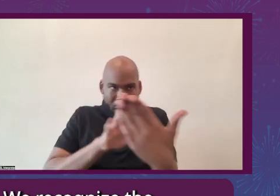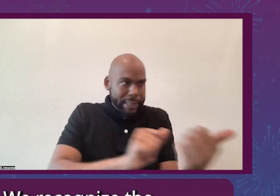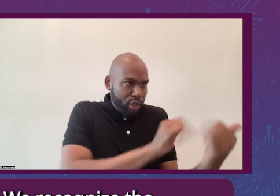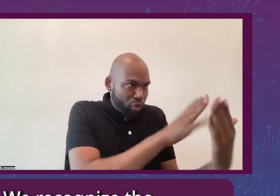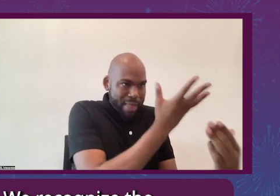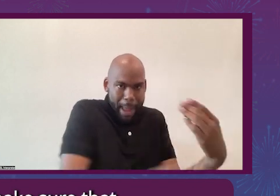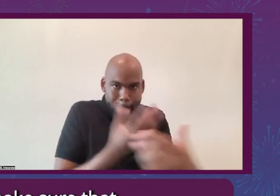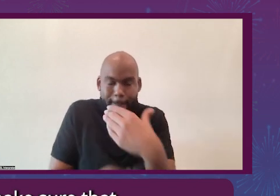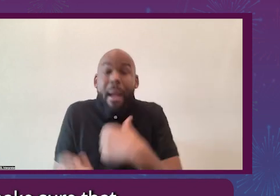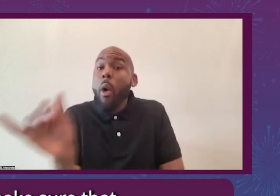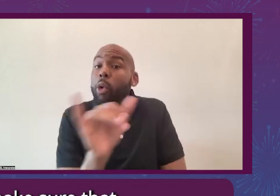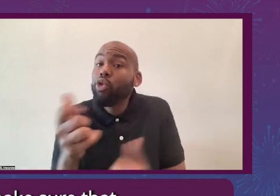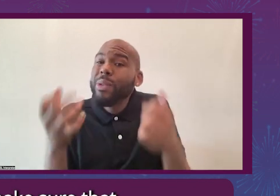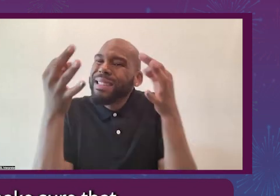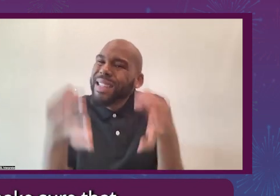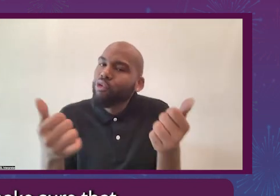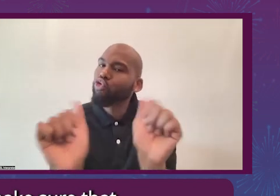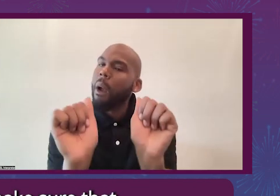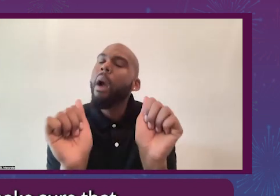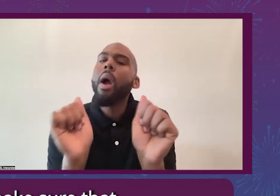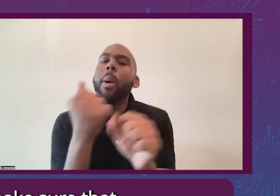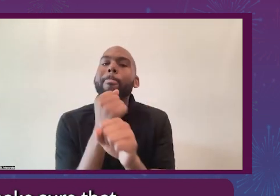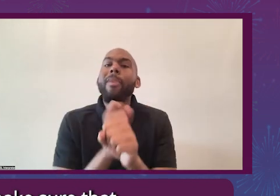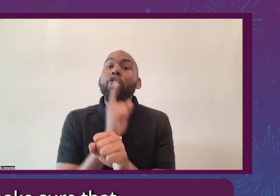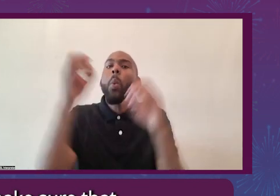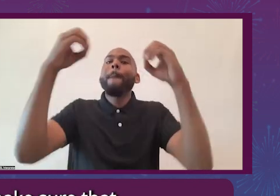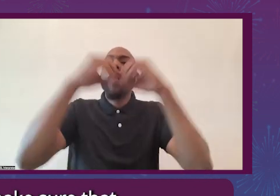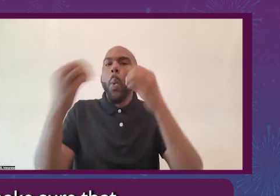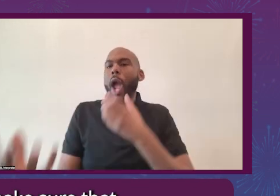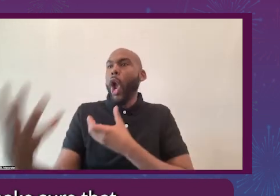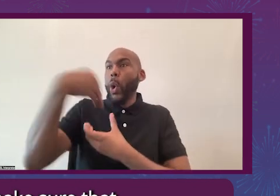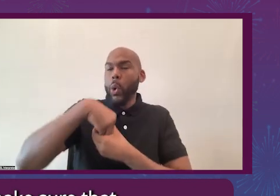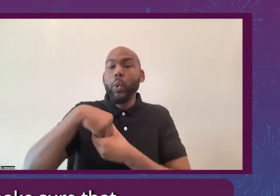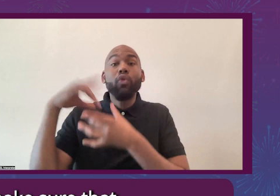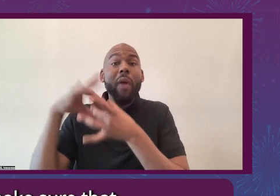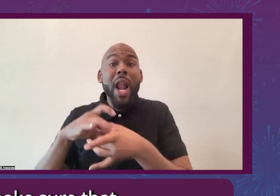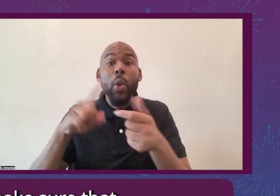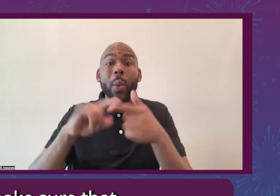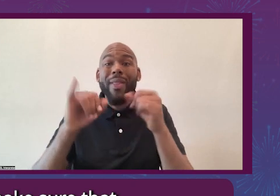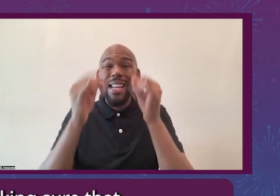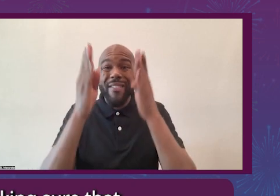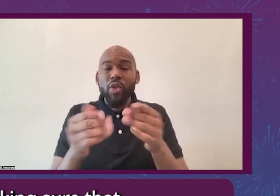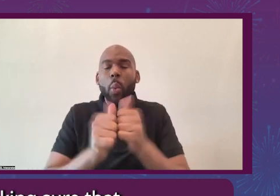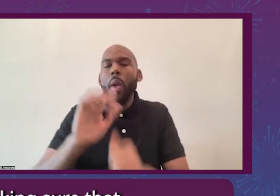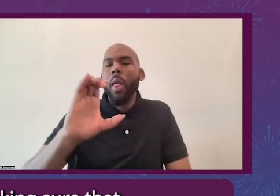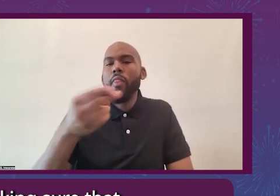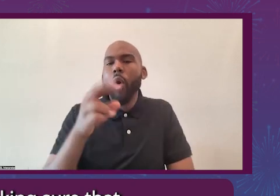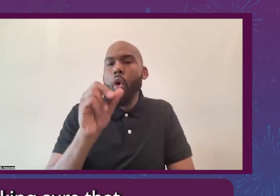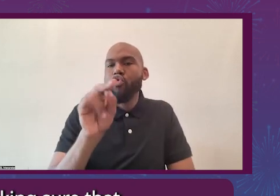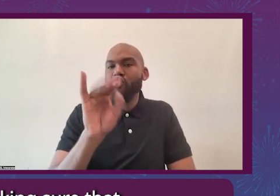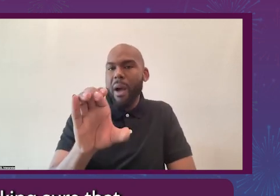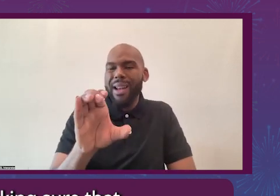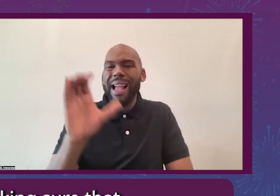those gaps. And we're definitely trying to make sure that we're more inclusive with regards to individuals with chronic